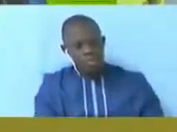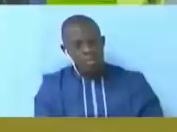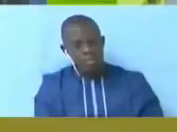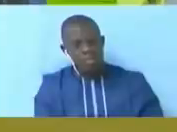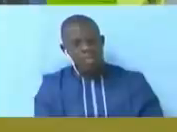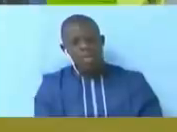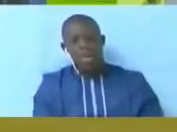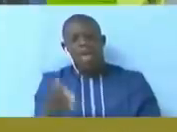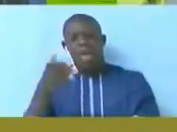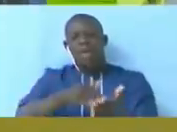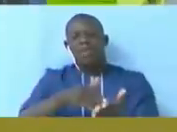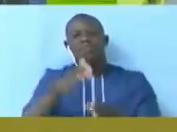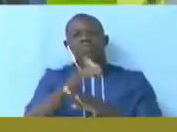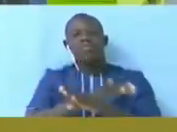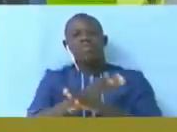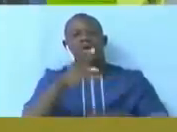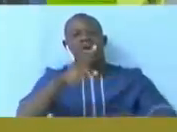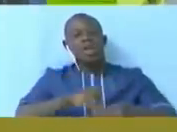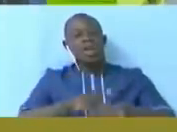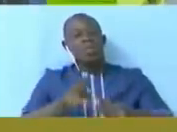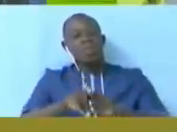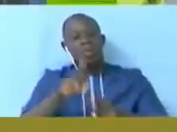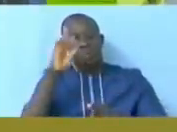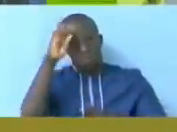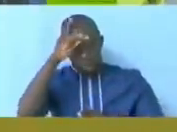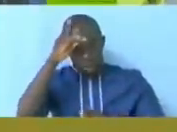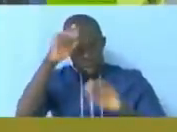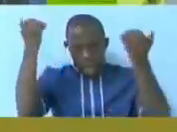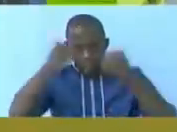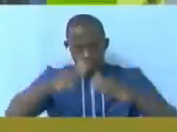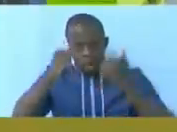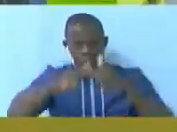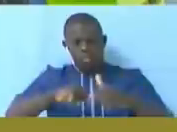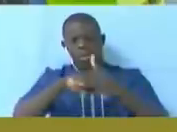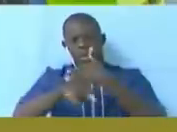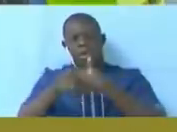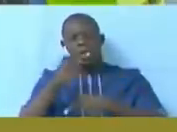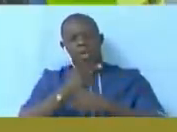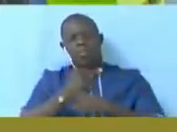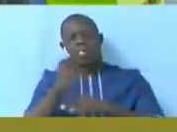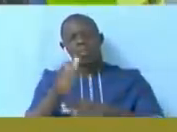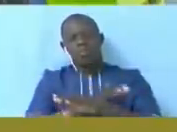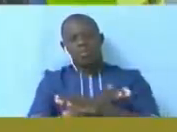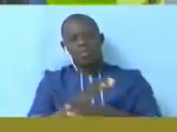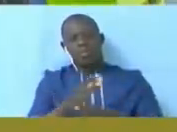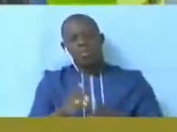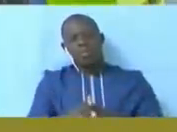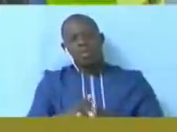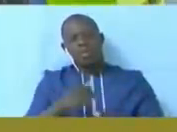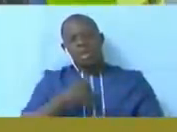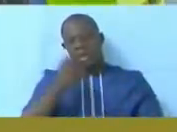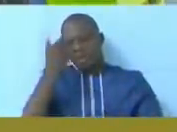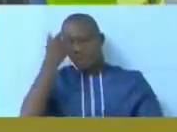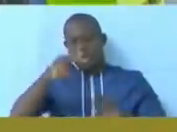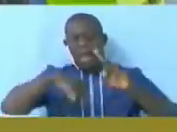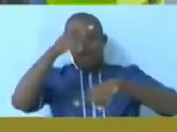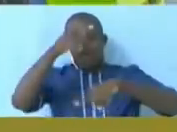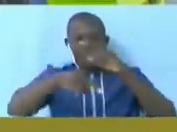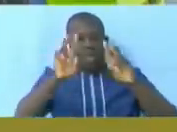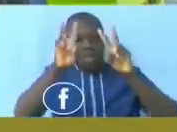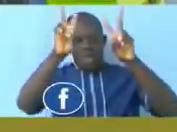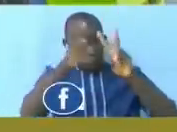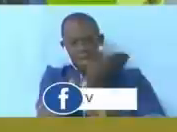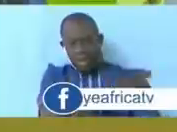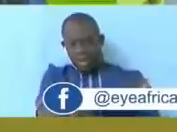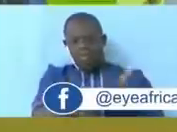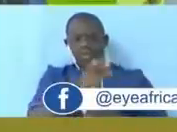Came during the impasse. Aketa wati la watu menda politiko hataju be hatajiri mbake mbangu kanja wala mdize mbao. It was after Jame's departure. Andung